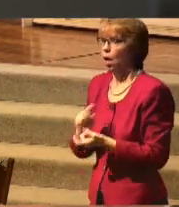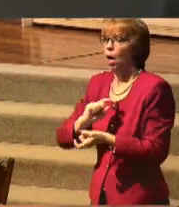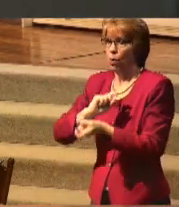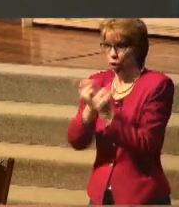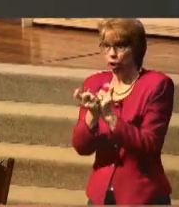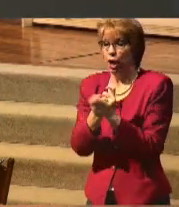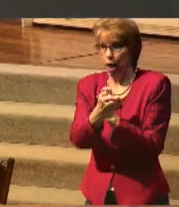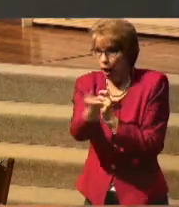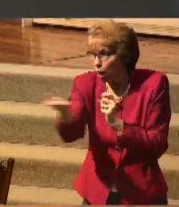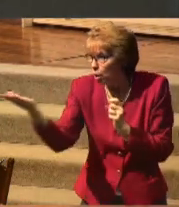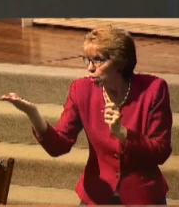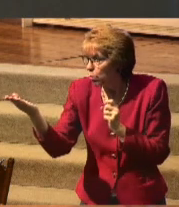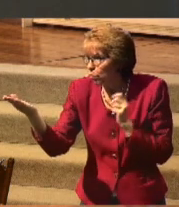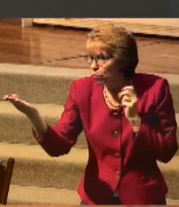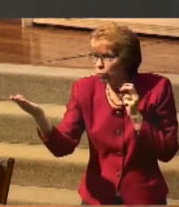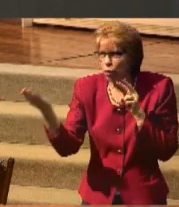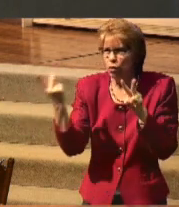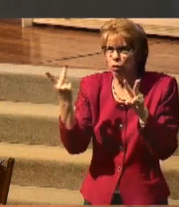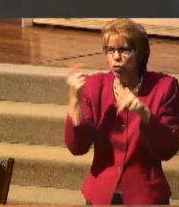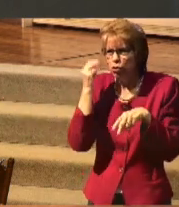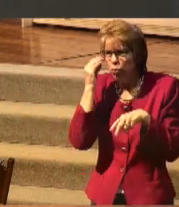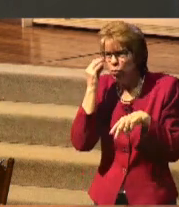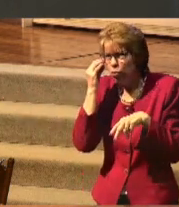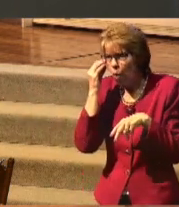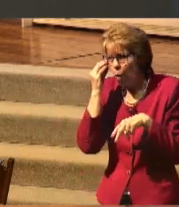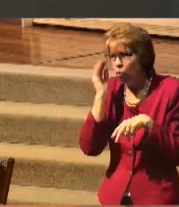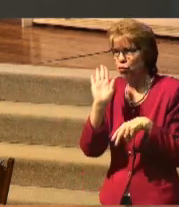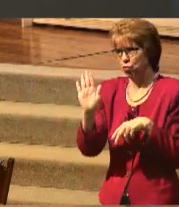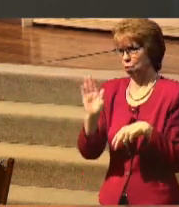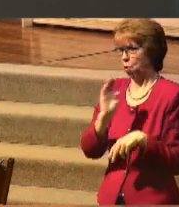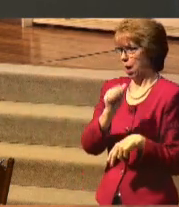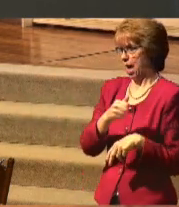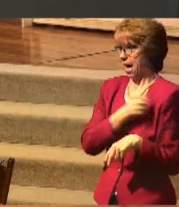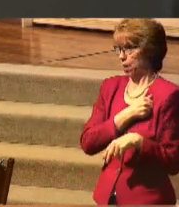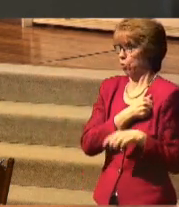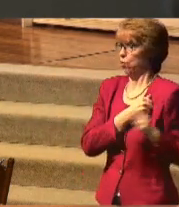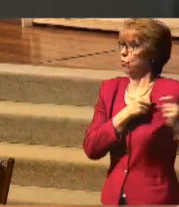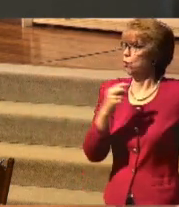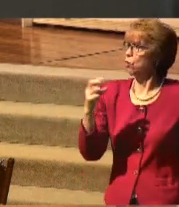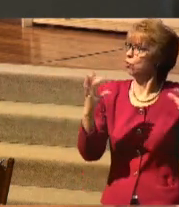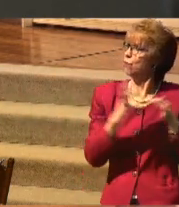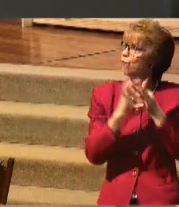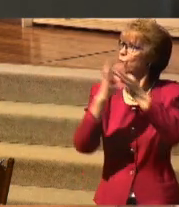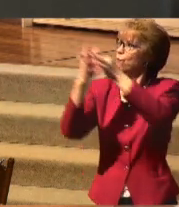just eyeball to eyeball in attitude with the Lord Jesus Christ.